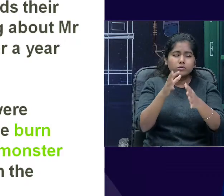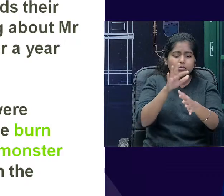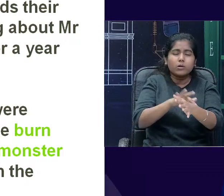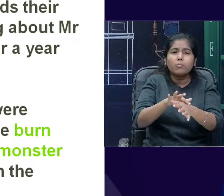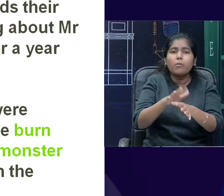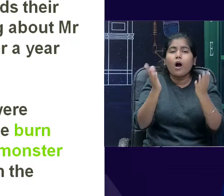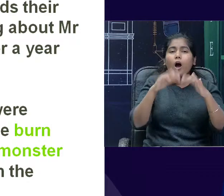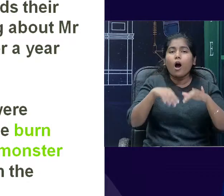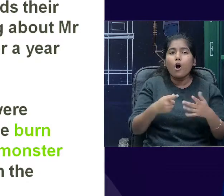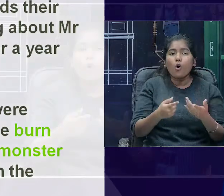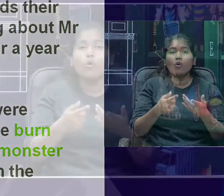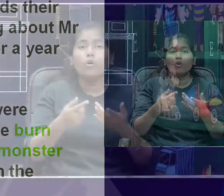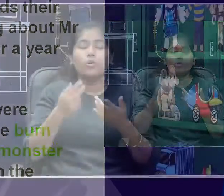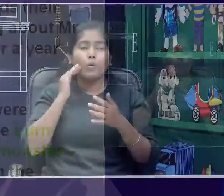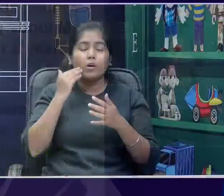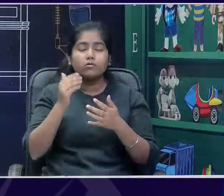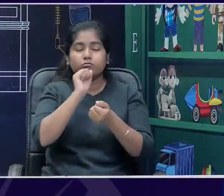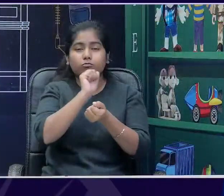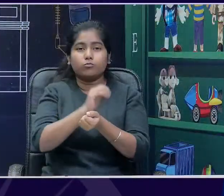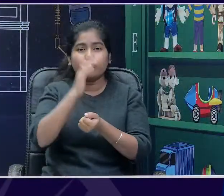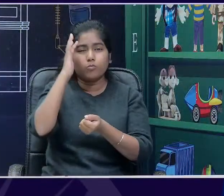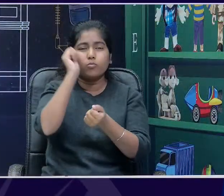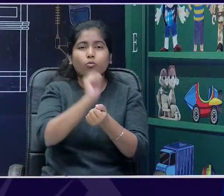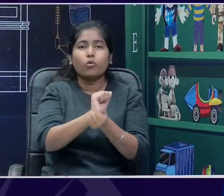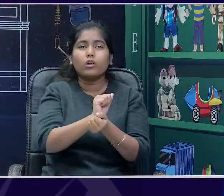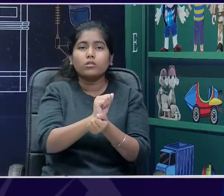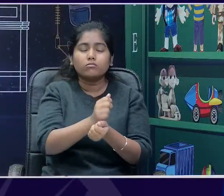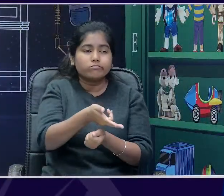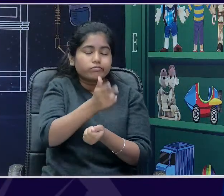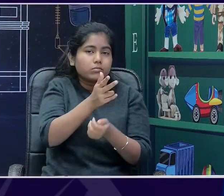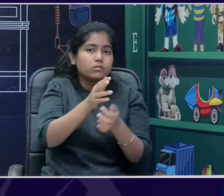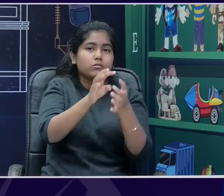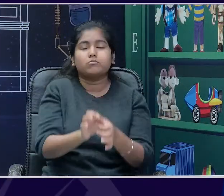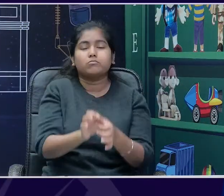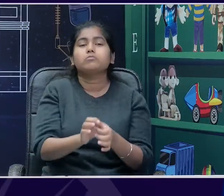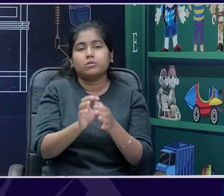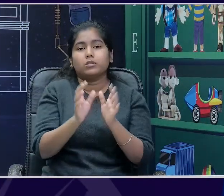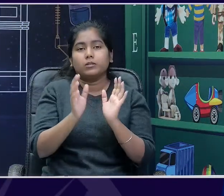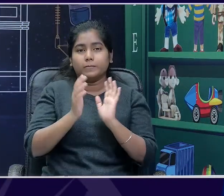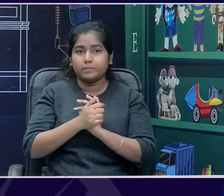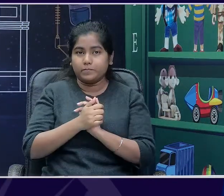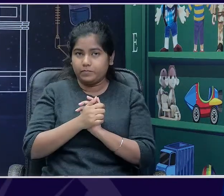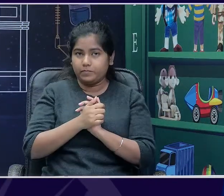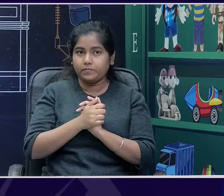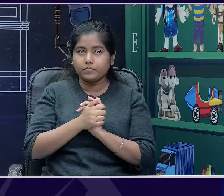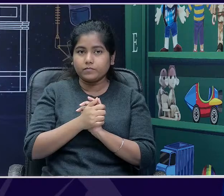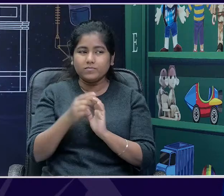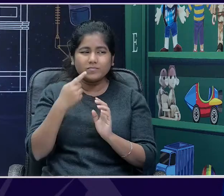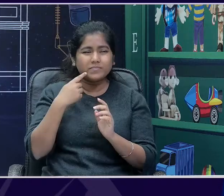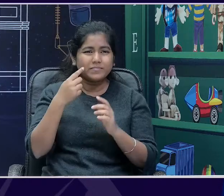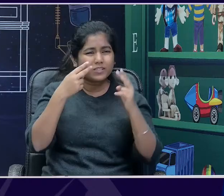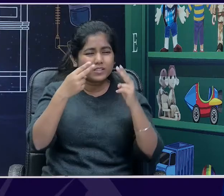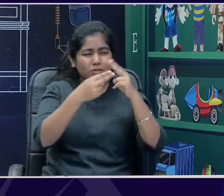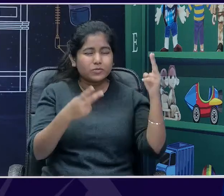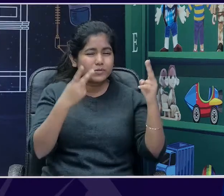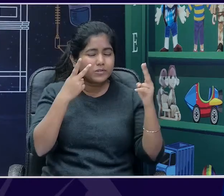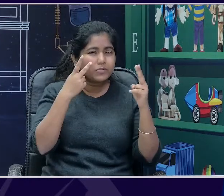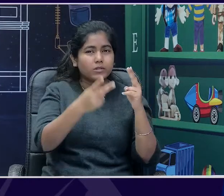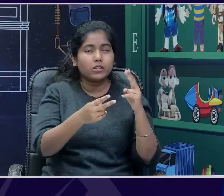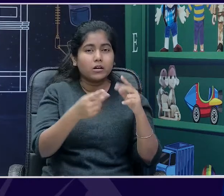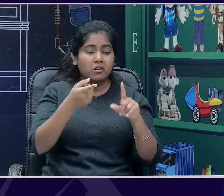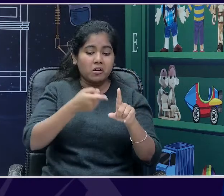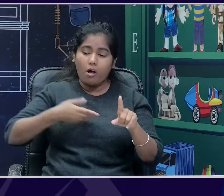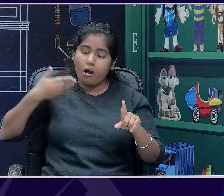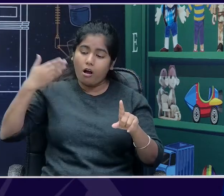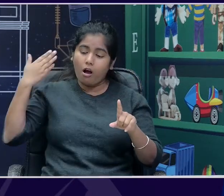could make it out that he Okay. was unfriendly because he didn't make any friends Friends, okay. for last 1 year. And